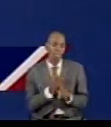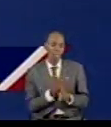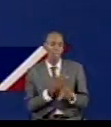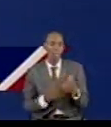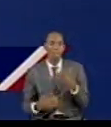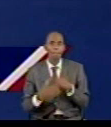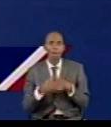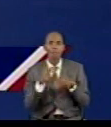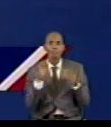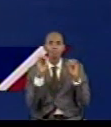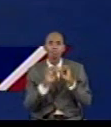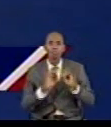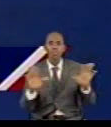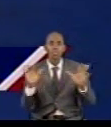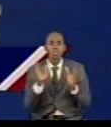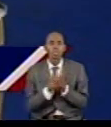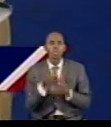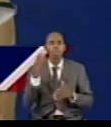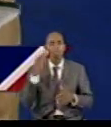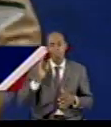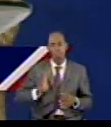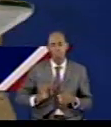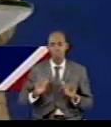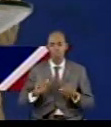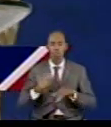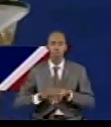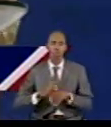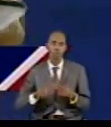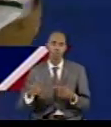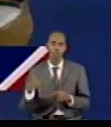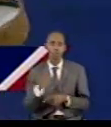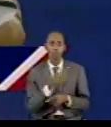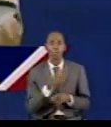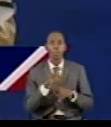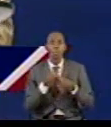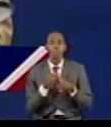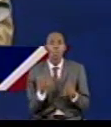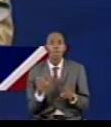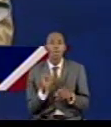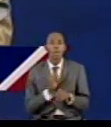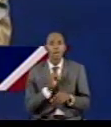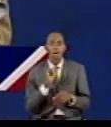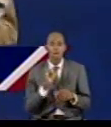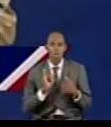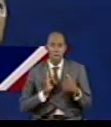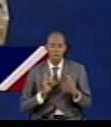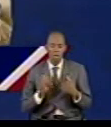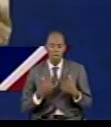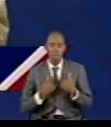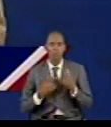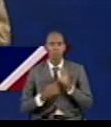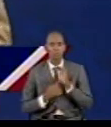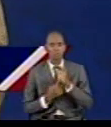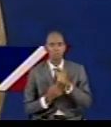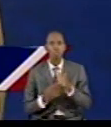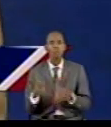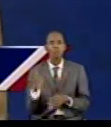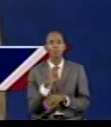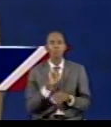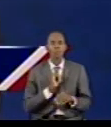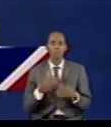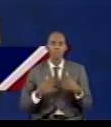that was profitable unto you, but that what I've showed you and I've taught